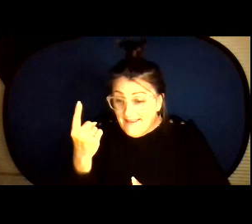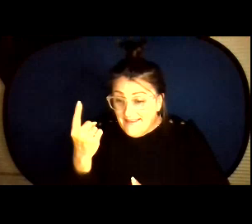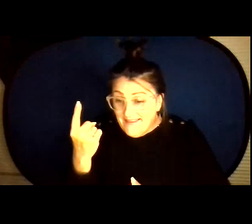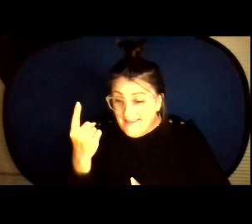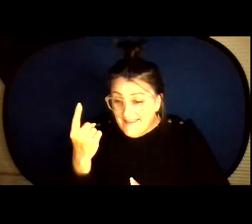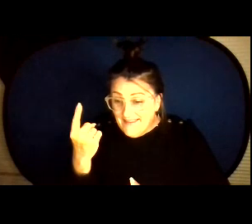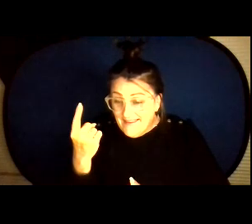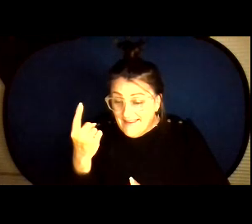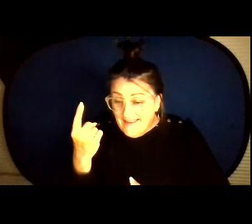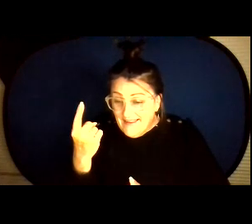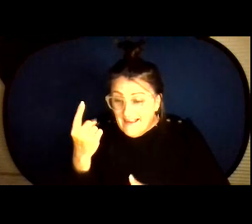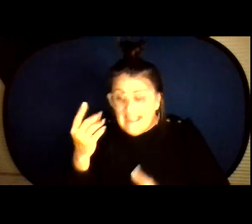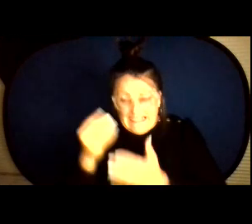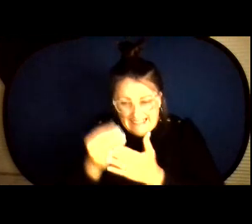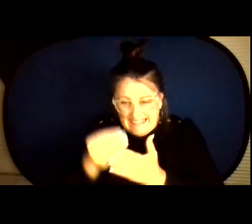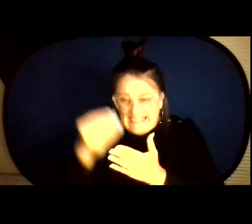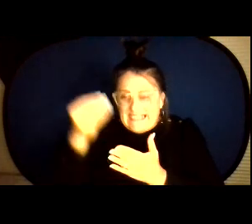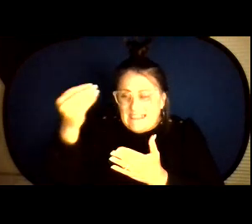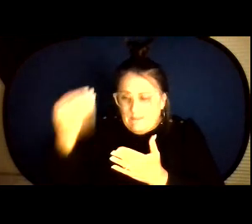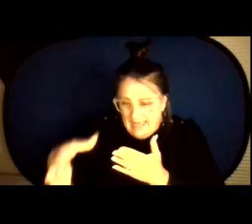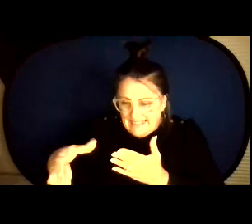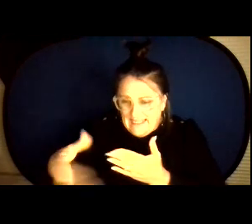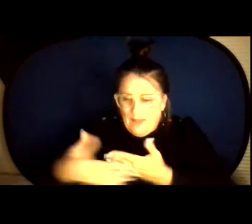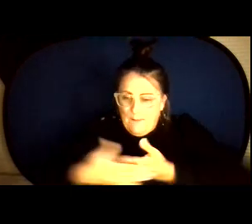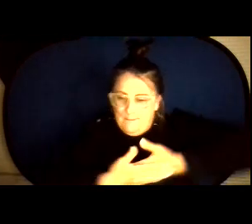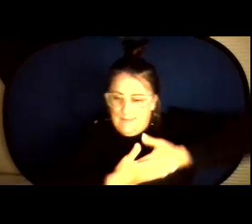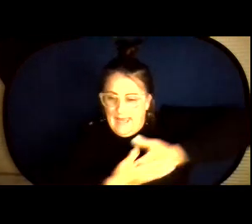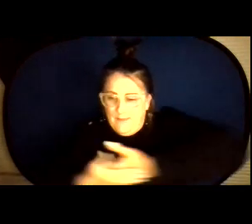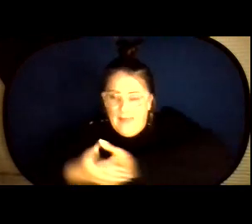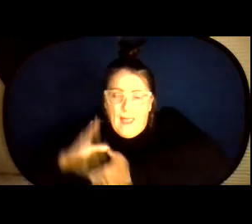They would be very expensive puppies.